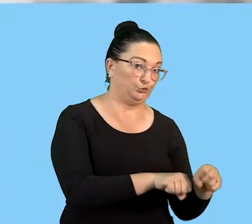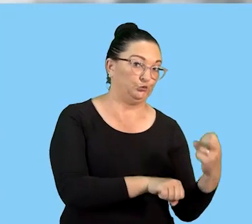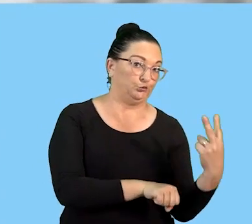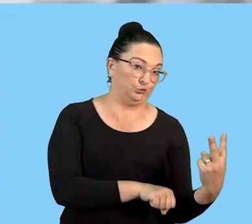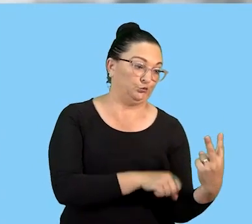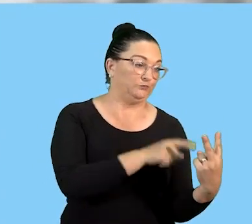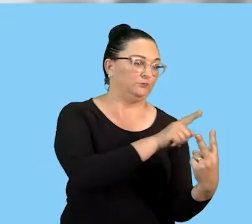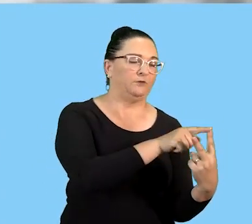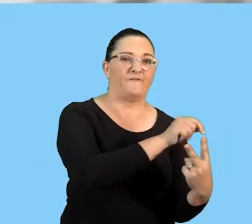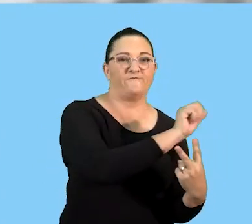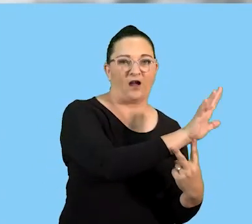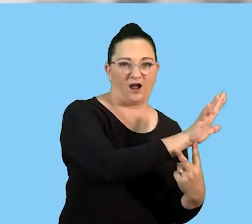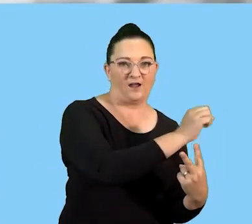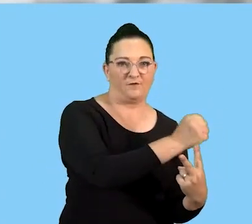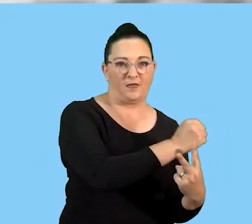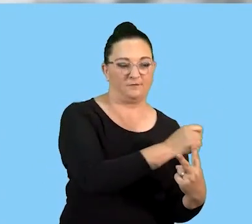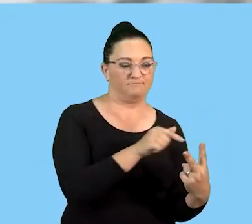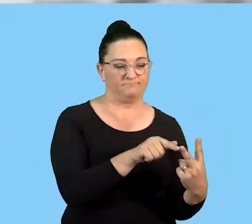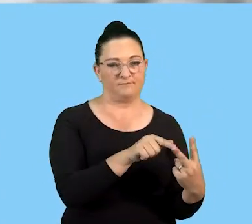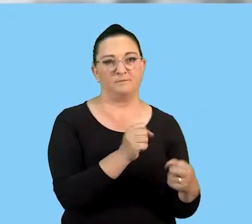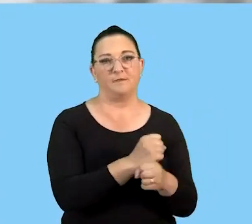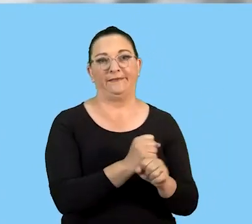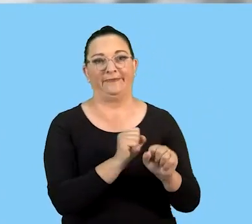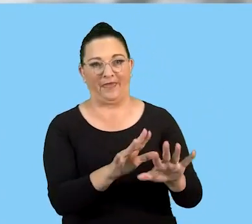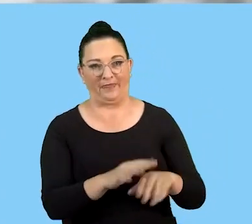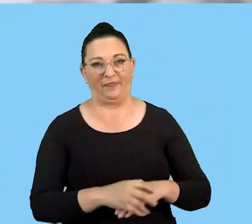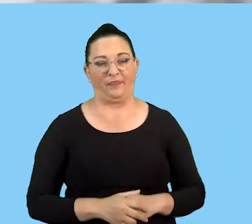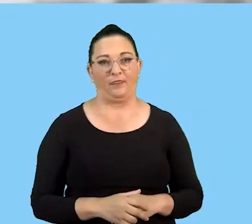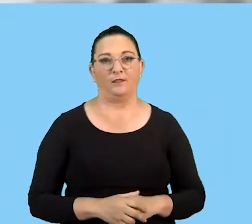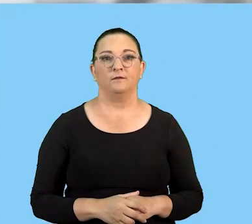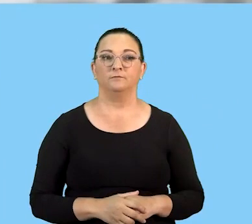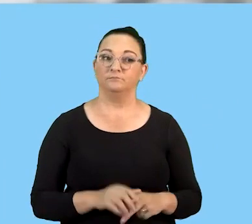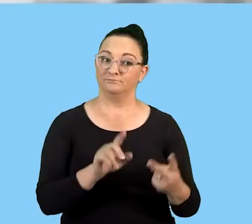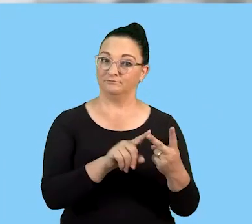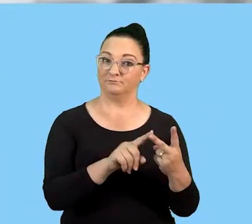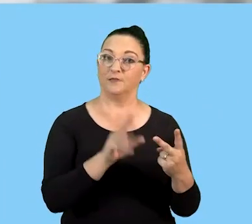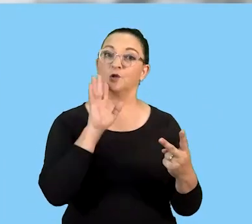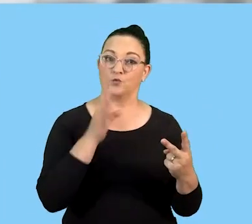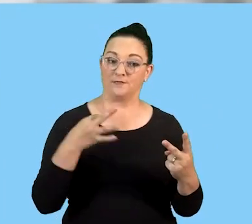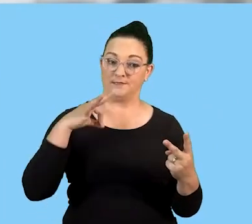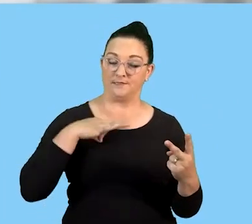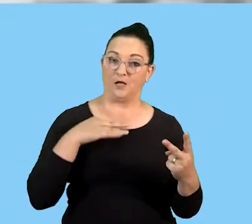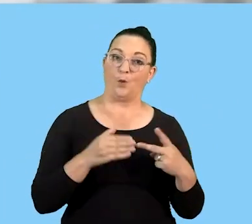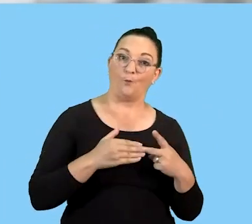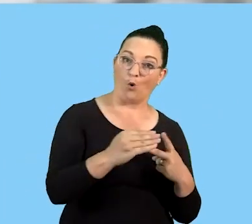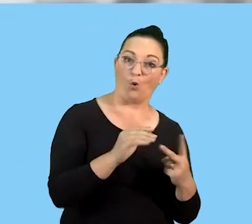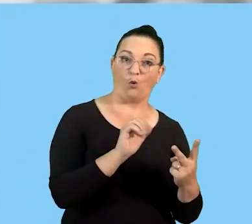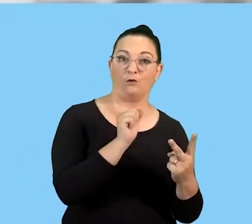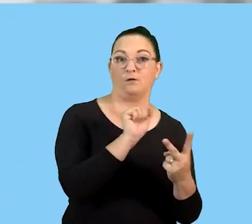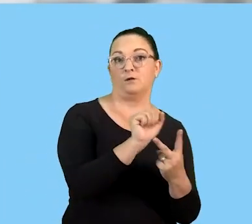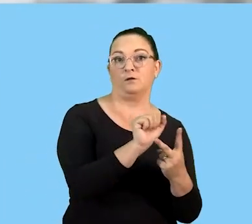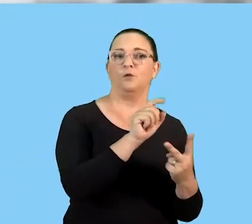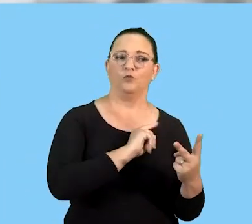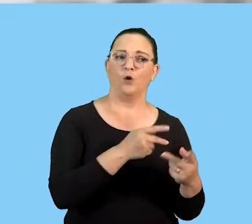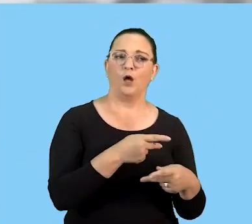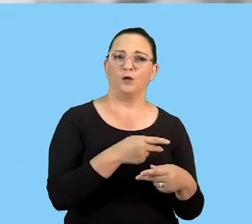manufacture 5 pairs of shoes and I manufacture 10 pairs of shoes, it means that I will be paid more than you